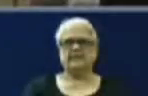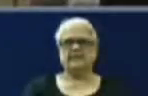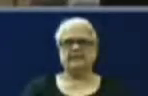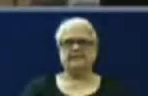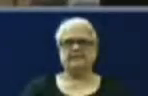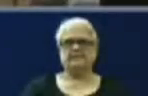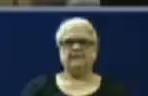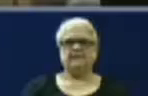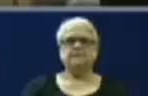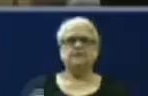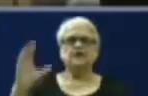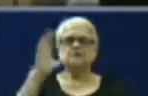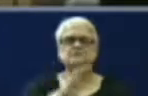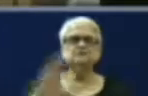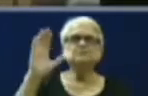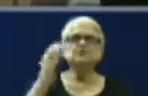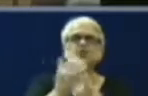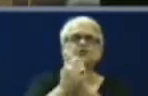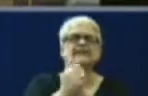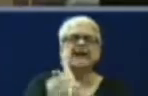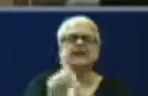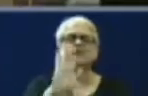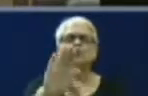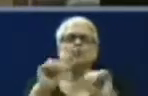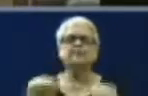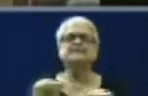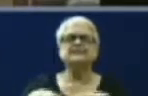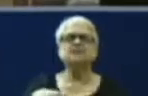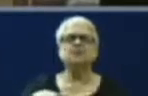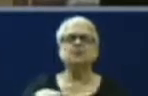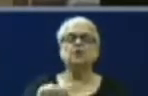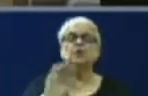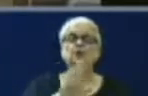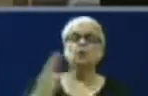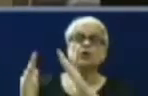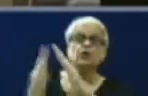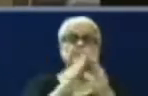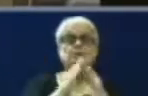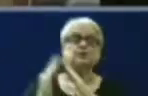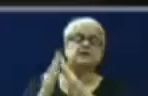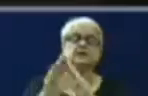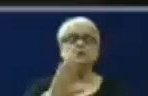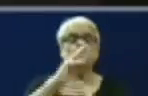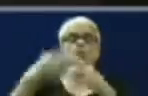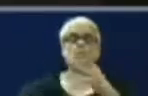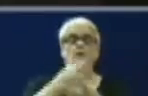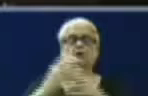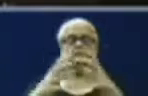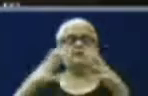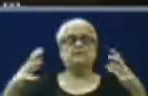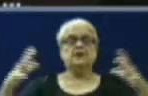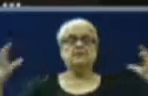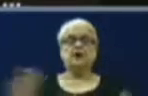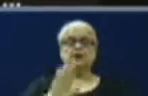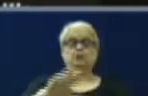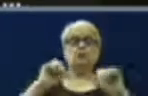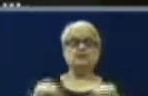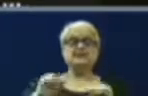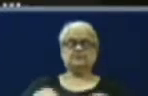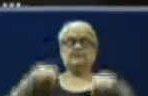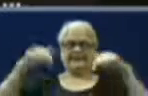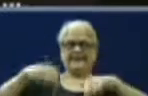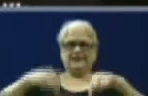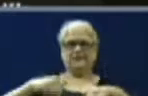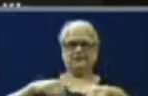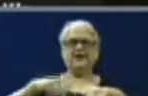Explore your talent. Explore your potential. Explore your community. Explore your world. Explore your possibility at Westport Middle